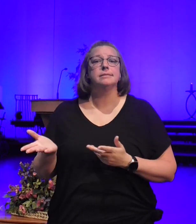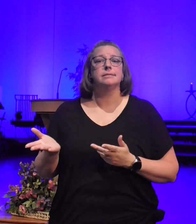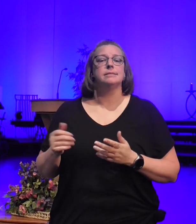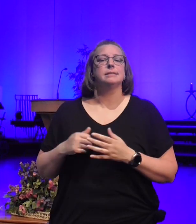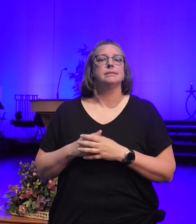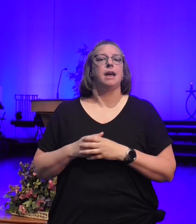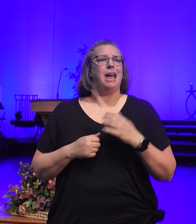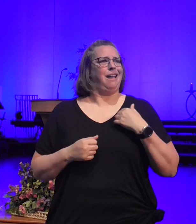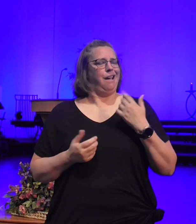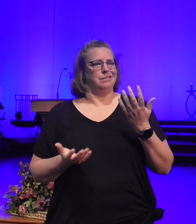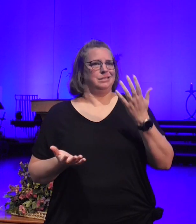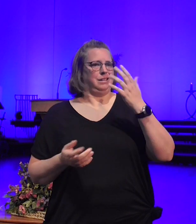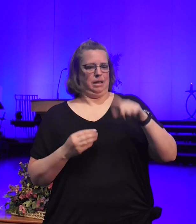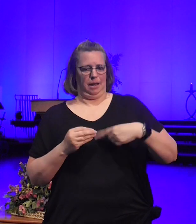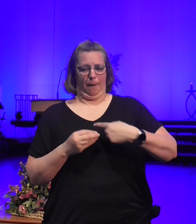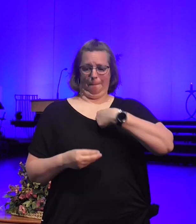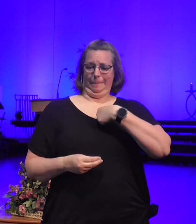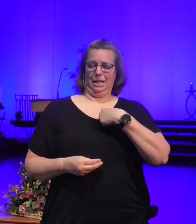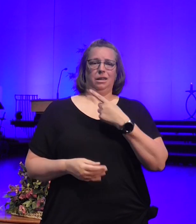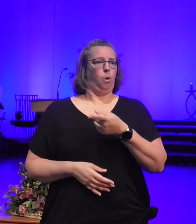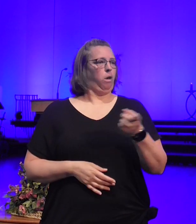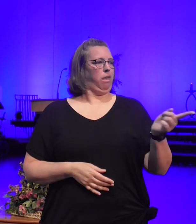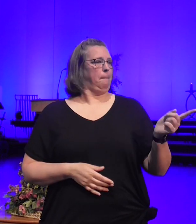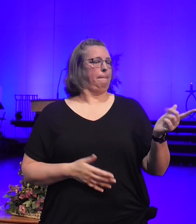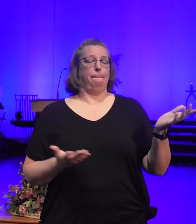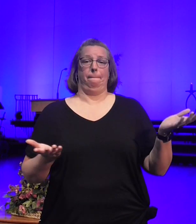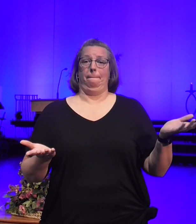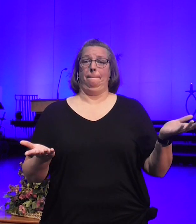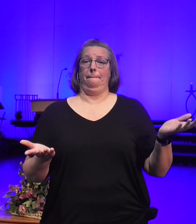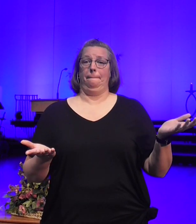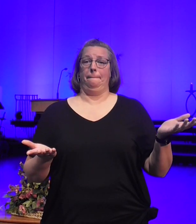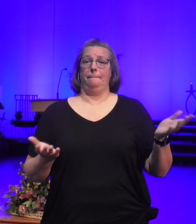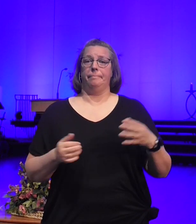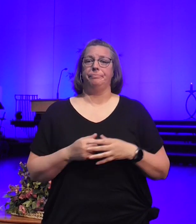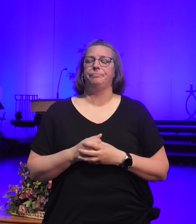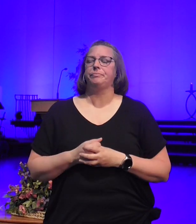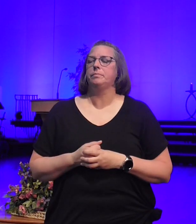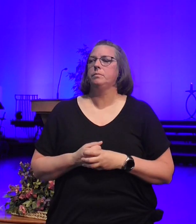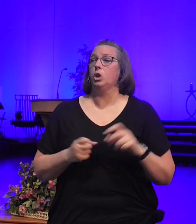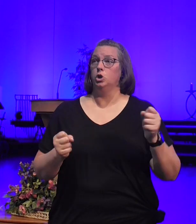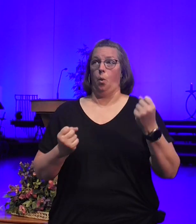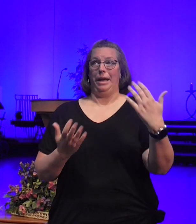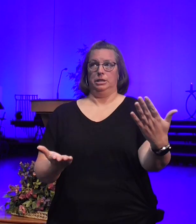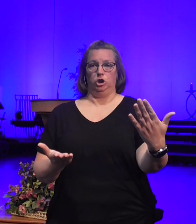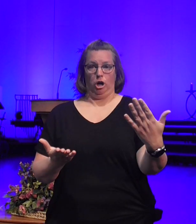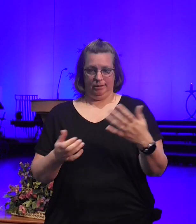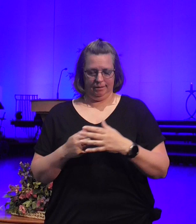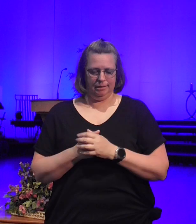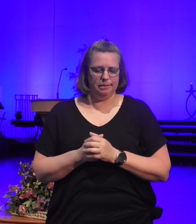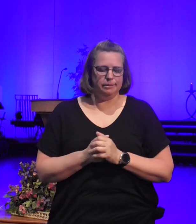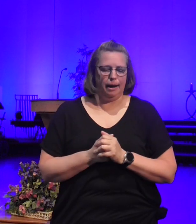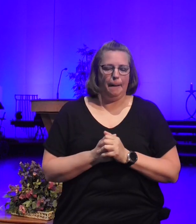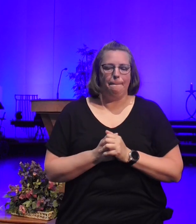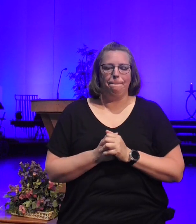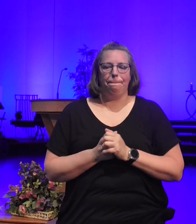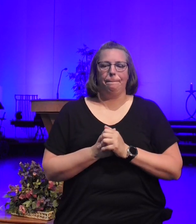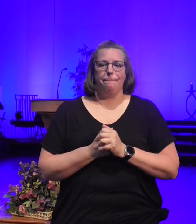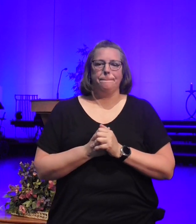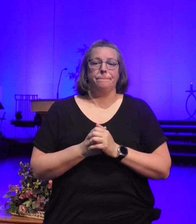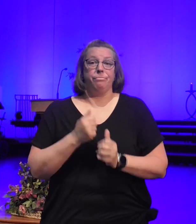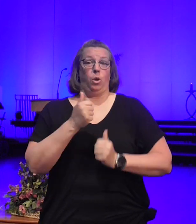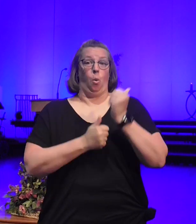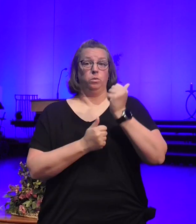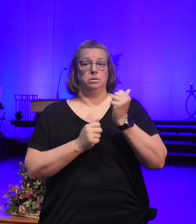that about? Is that about me, or is that about them? Additionally, what I would suggest we consider is that most